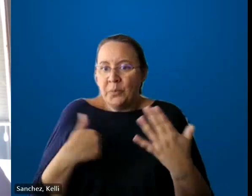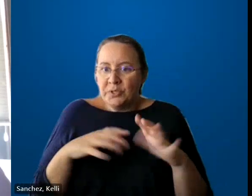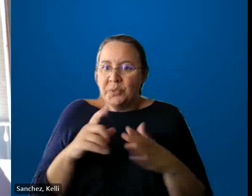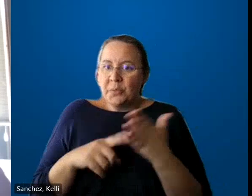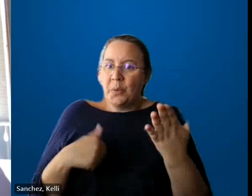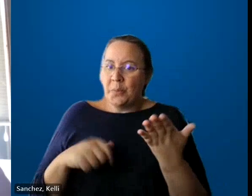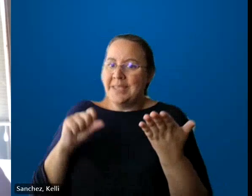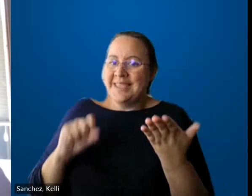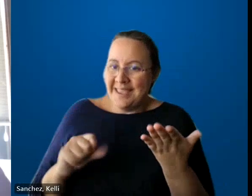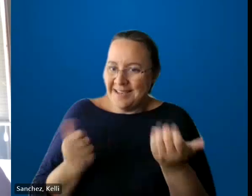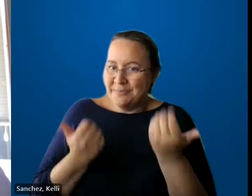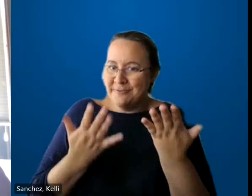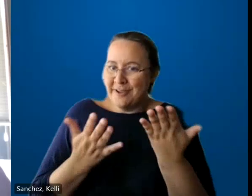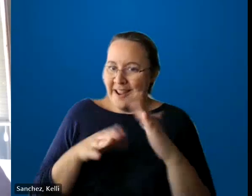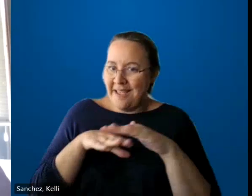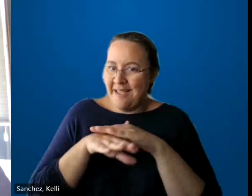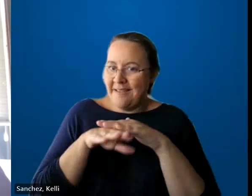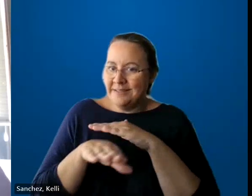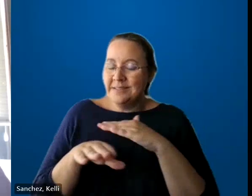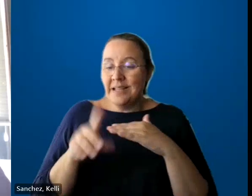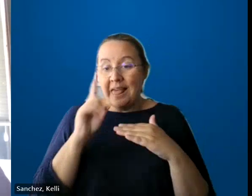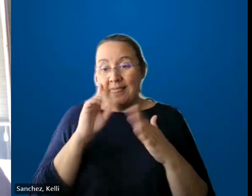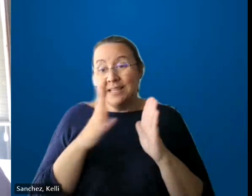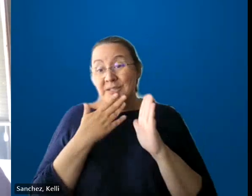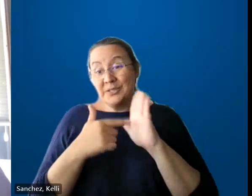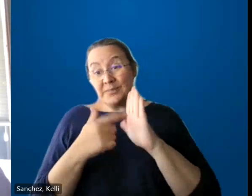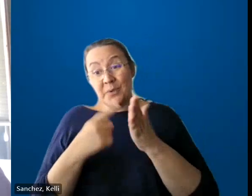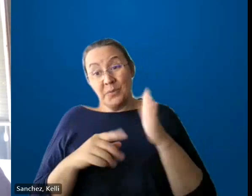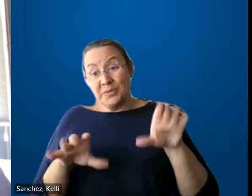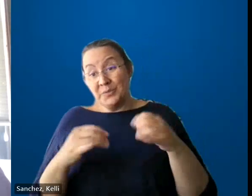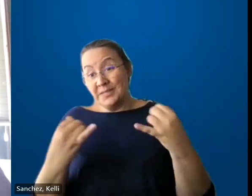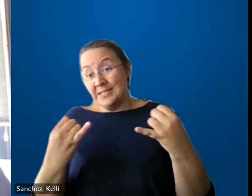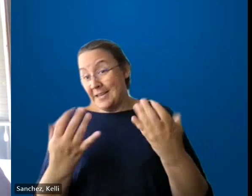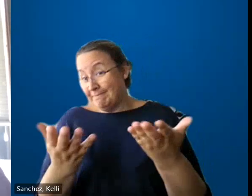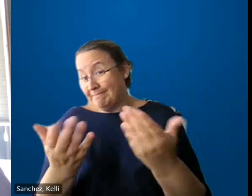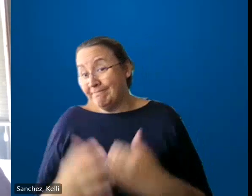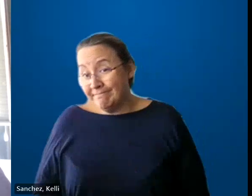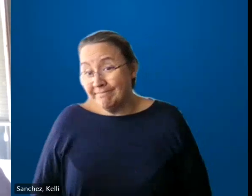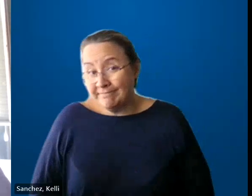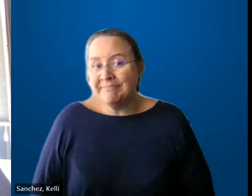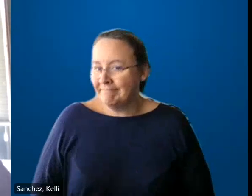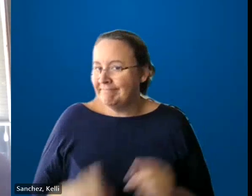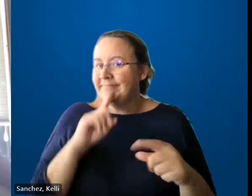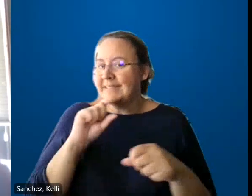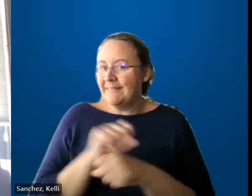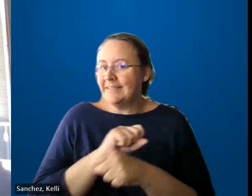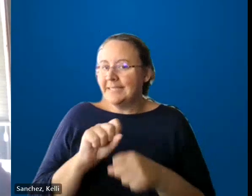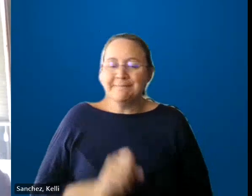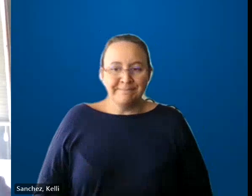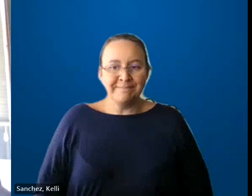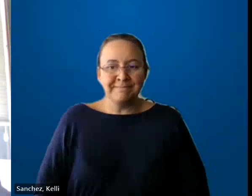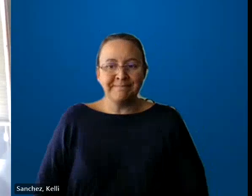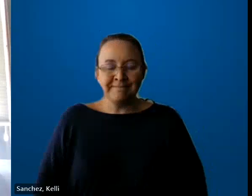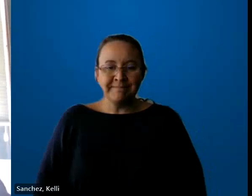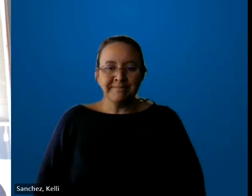can, and I feel like it's a good example of what we're doing today. Definitely.